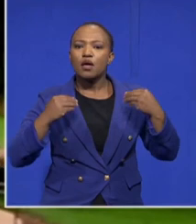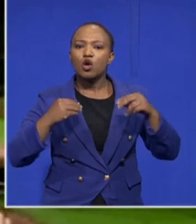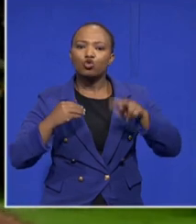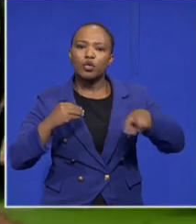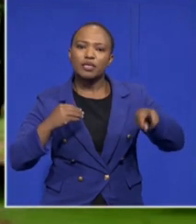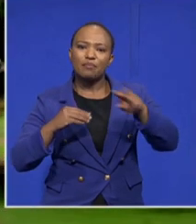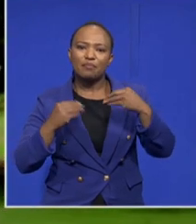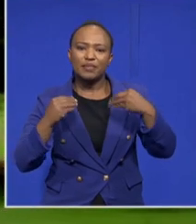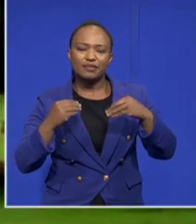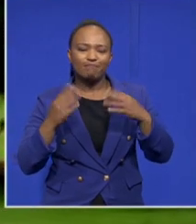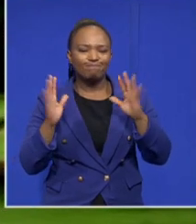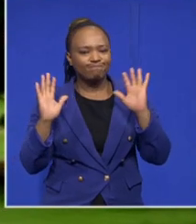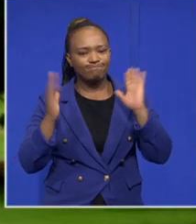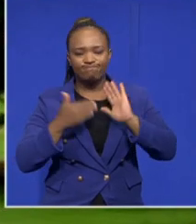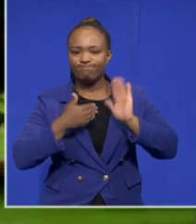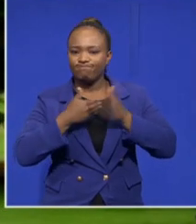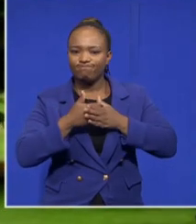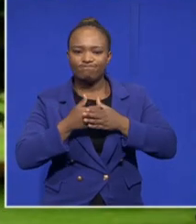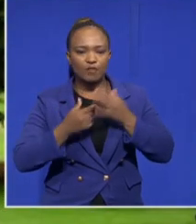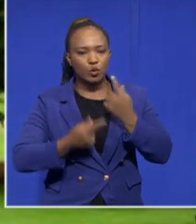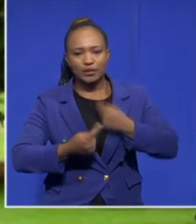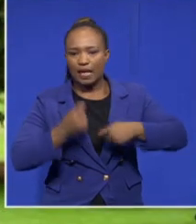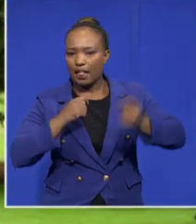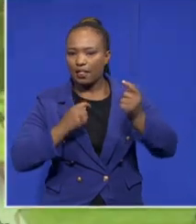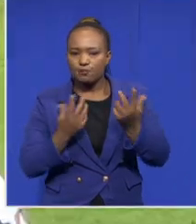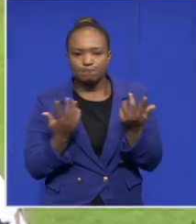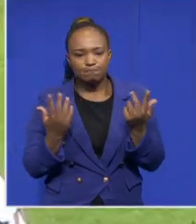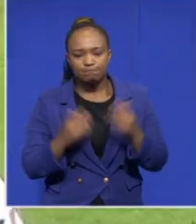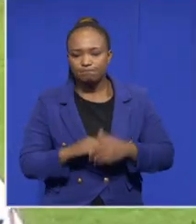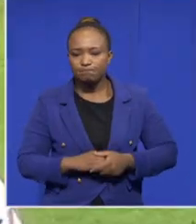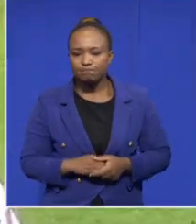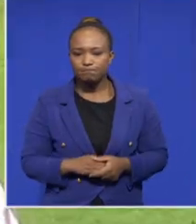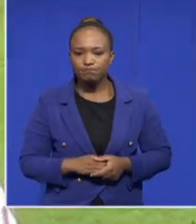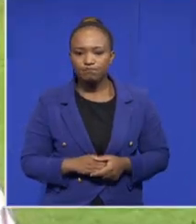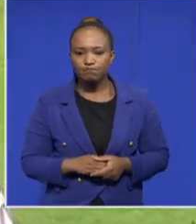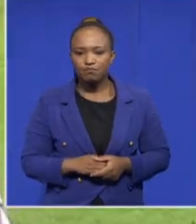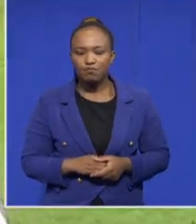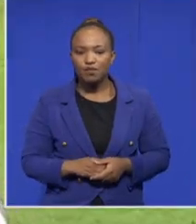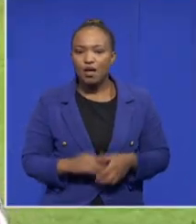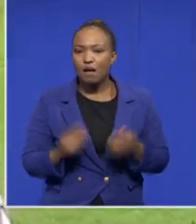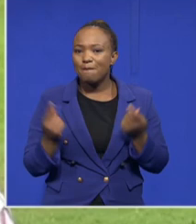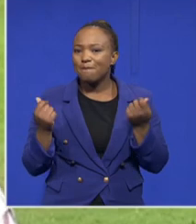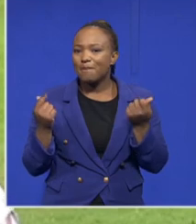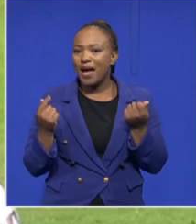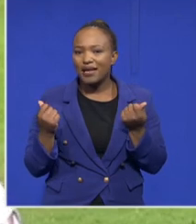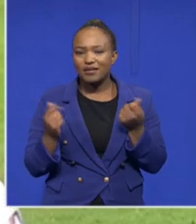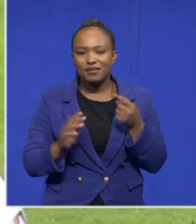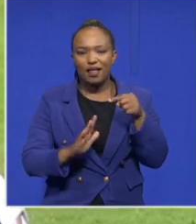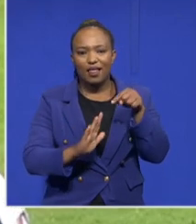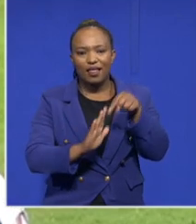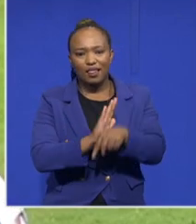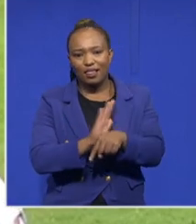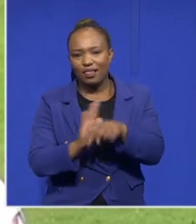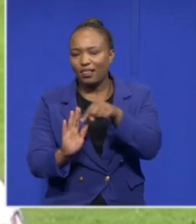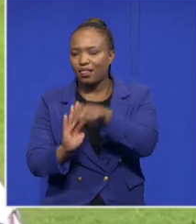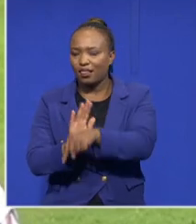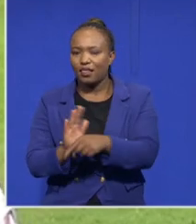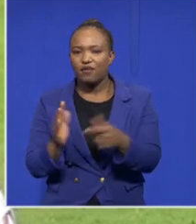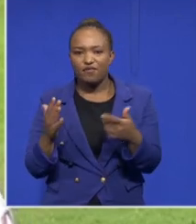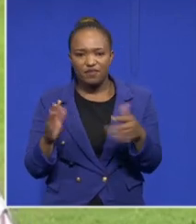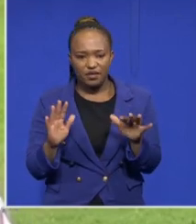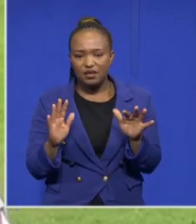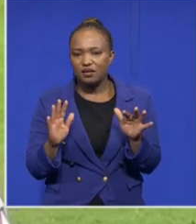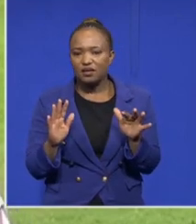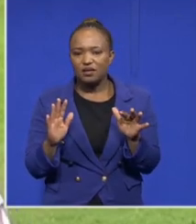to close shop and sell the business. We lost lots of money, and the current business, as I say,